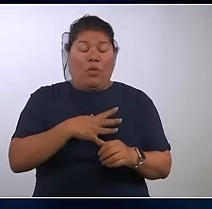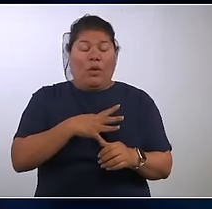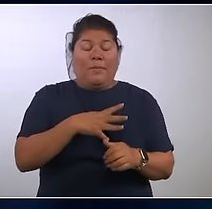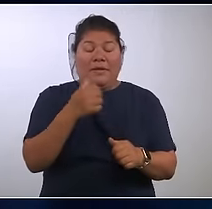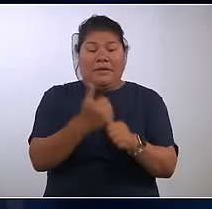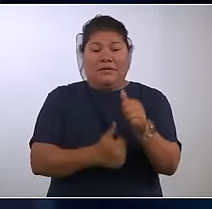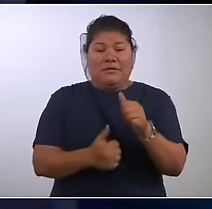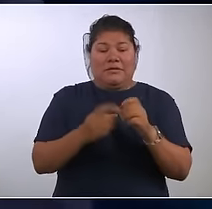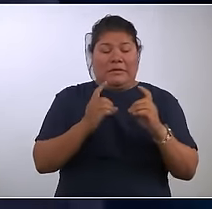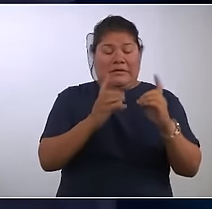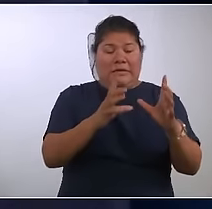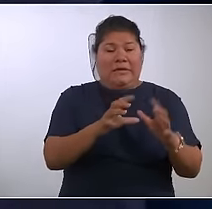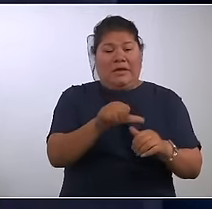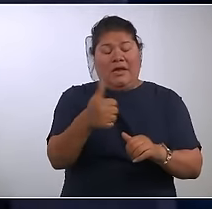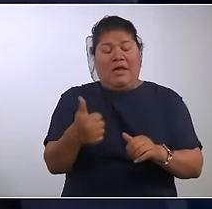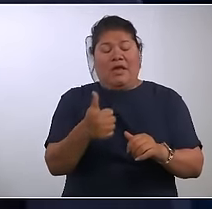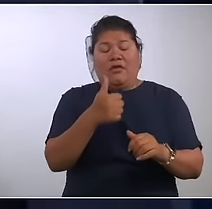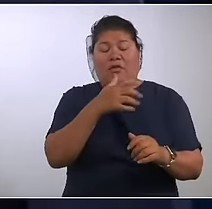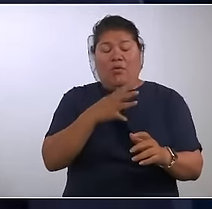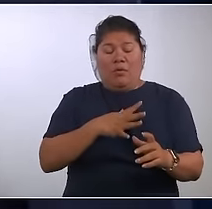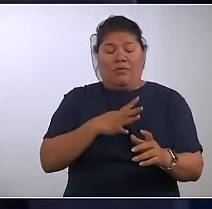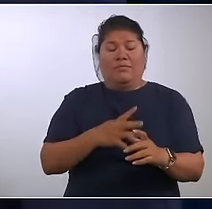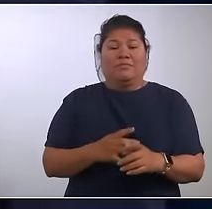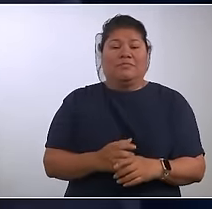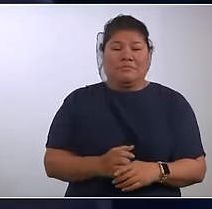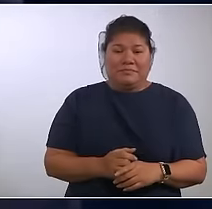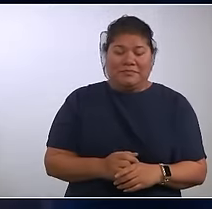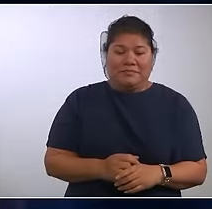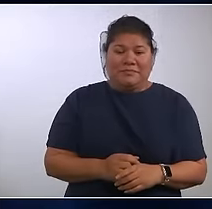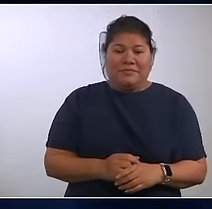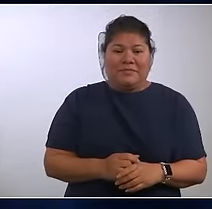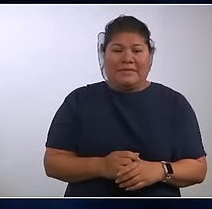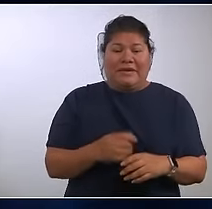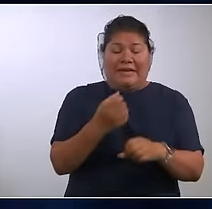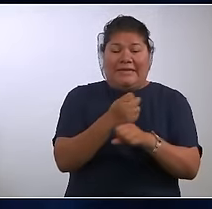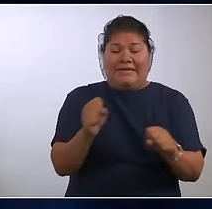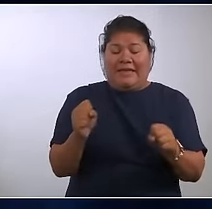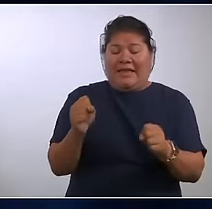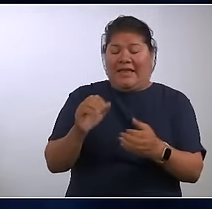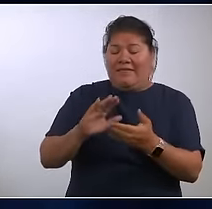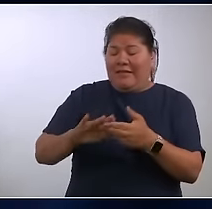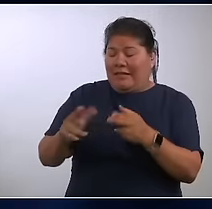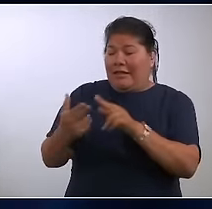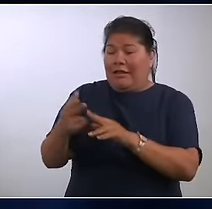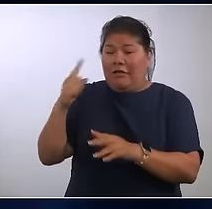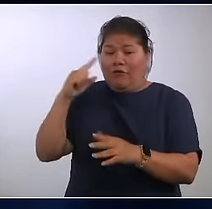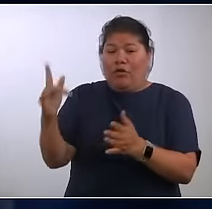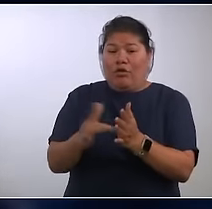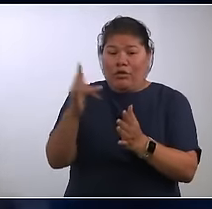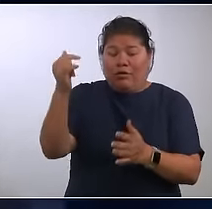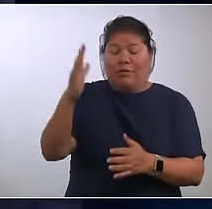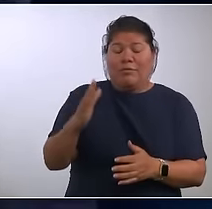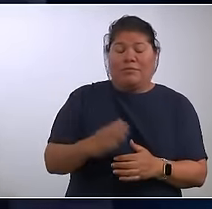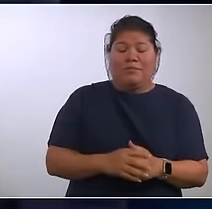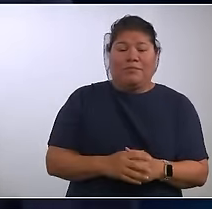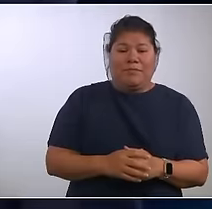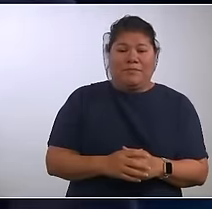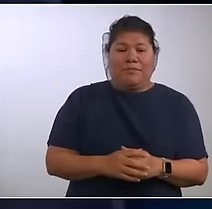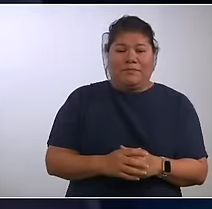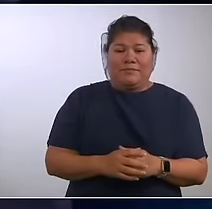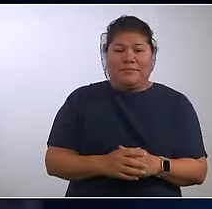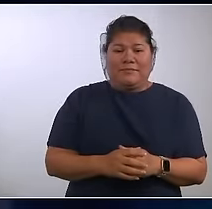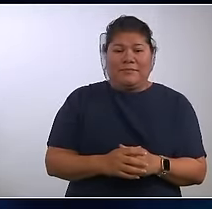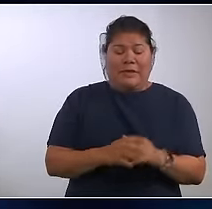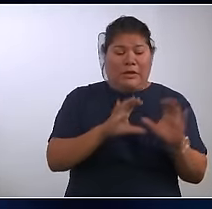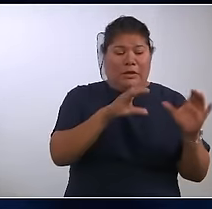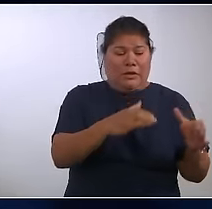lady, discipulando a otras mujeres, discipling other ladies, ganando a sus vecinas para la gloria de Dios, winning their neighbors for the glory of en